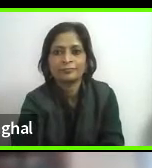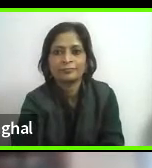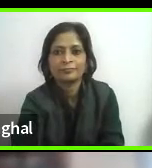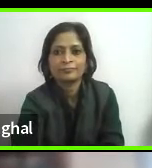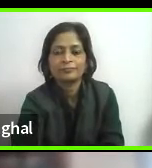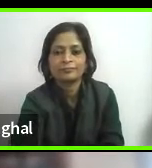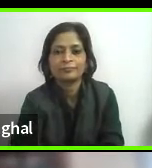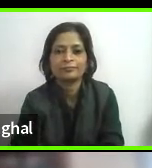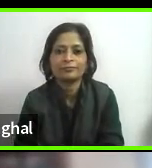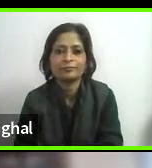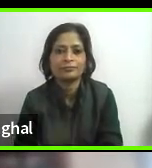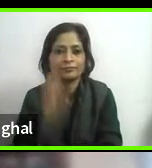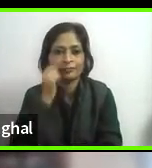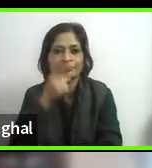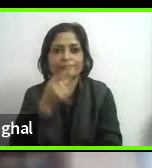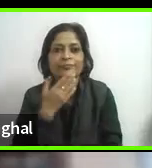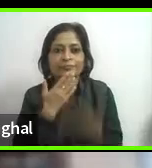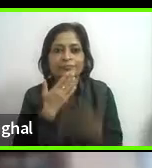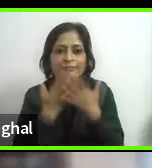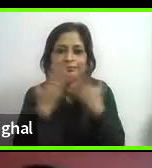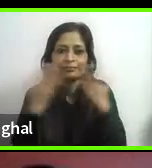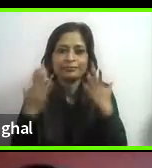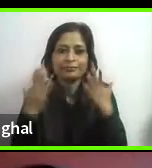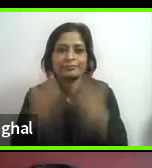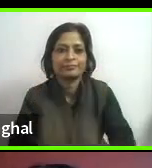much, Professor Richard.